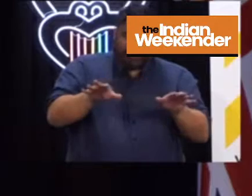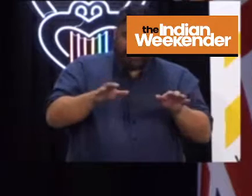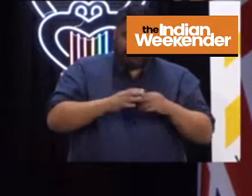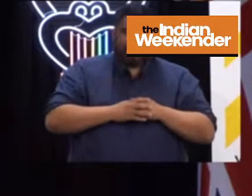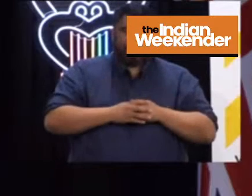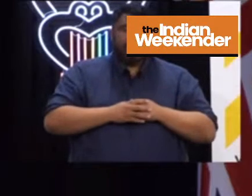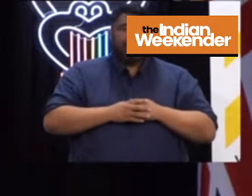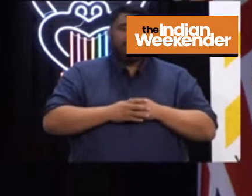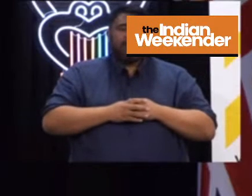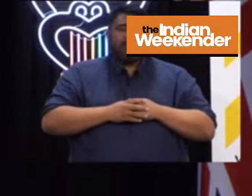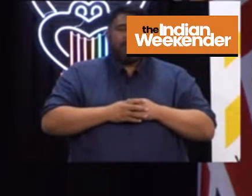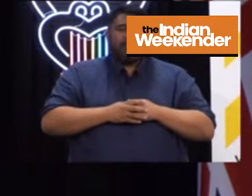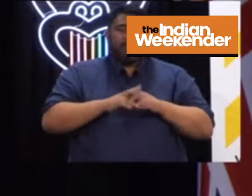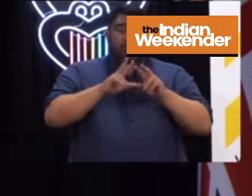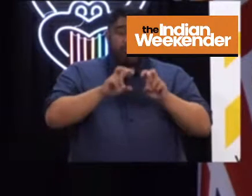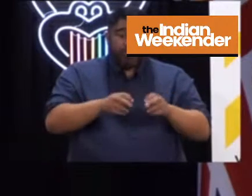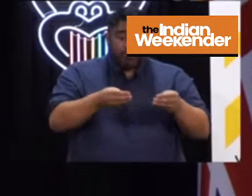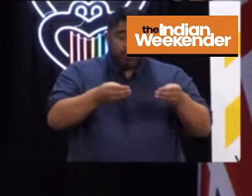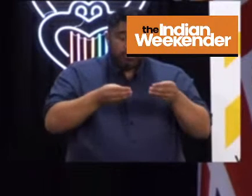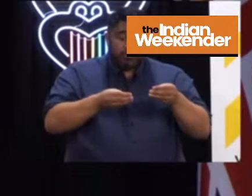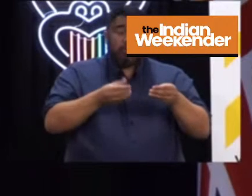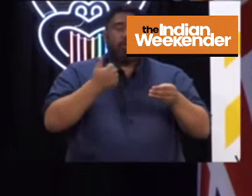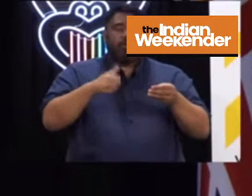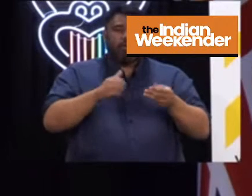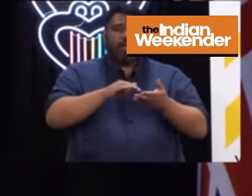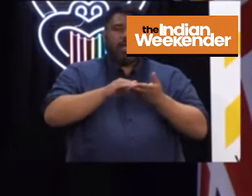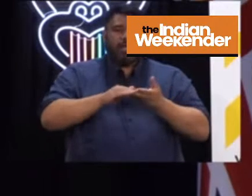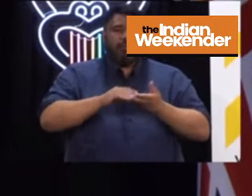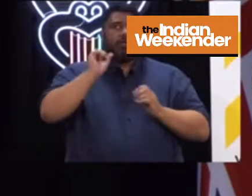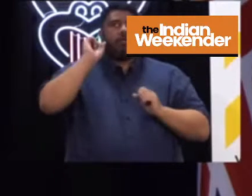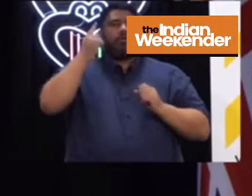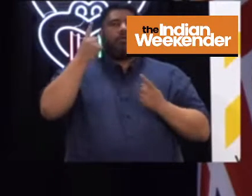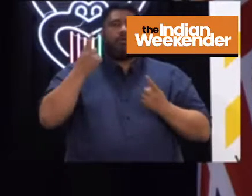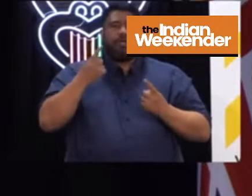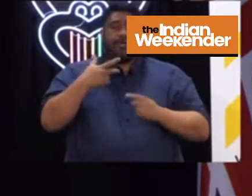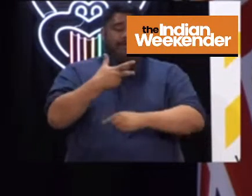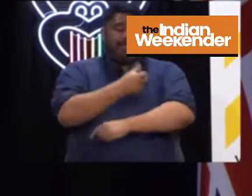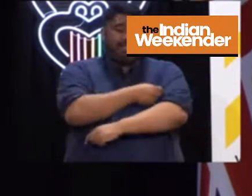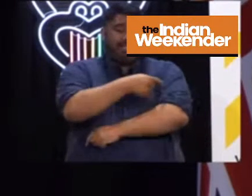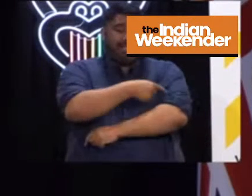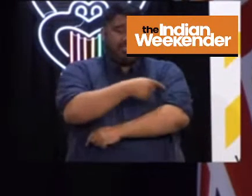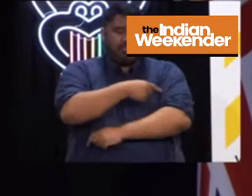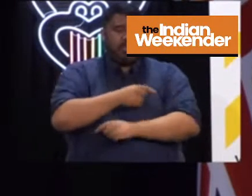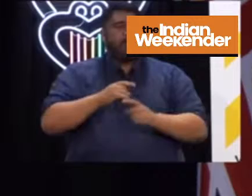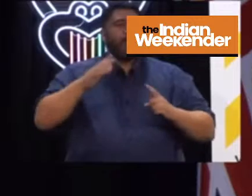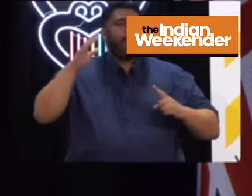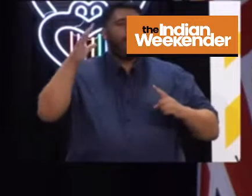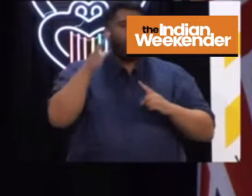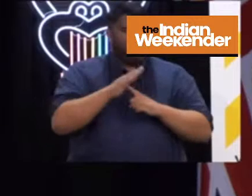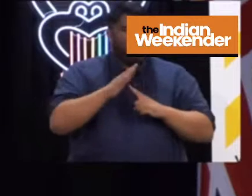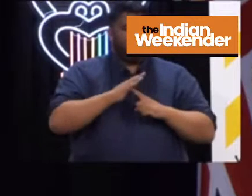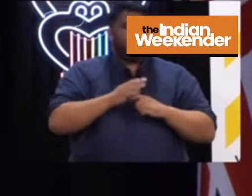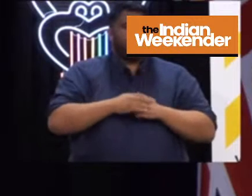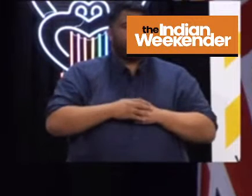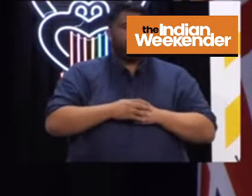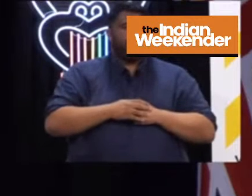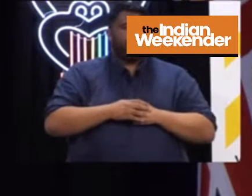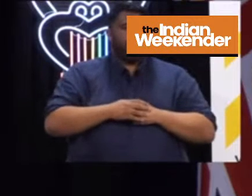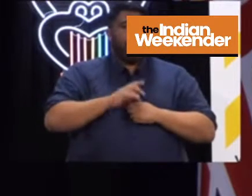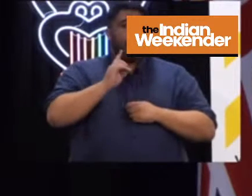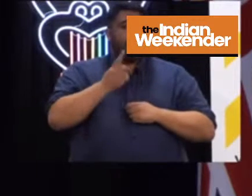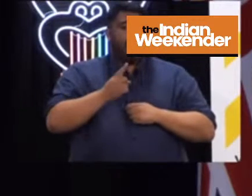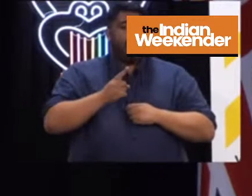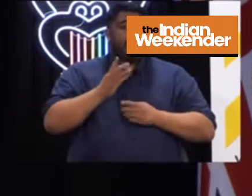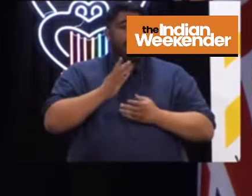what it emphasises is the importance of vaccinating. It doesn't mean that vaccination is not helpful. It means that we need to get an even